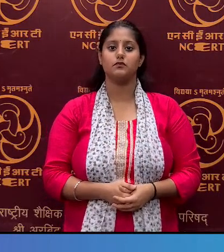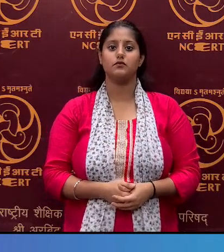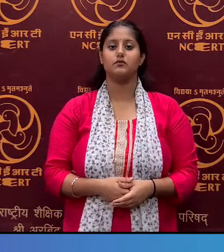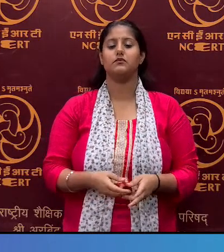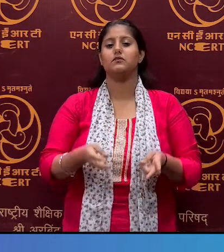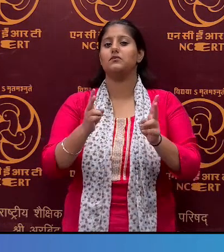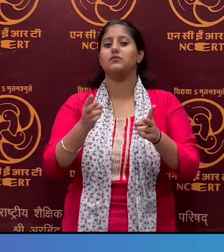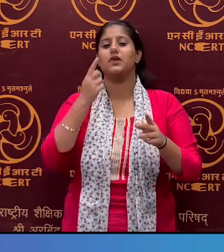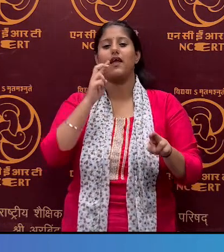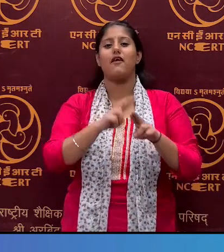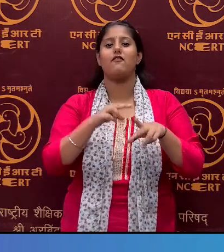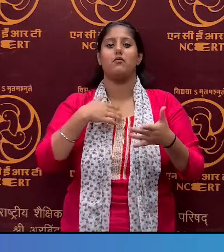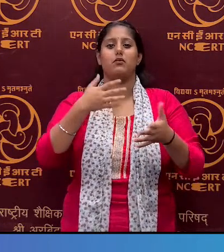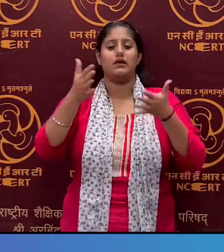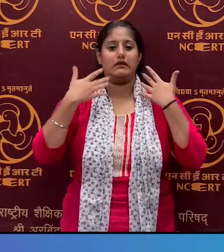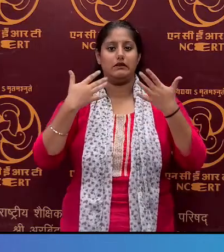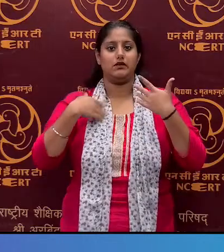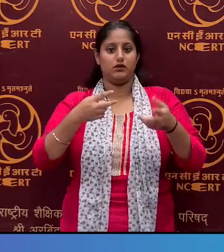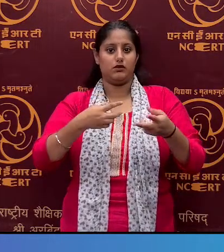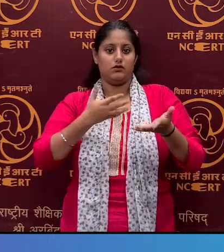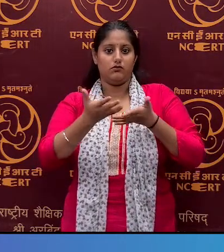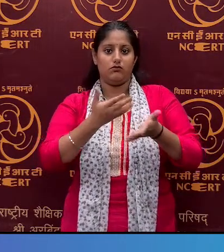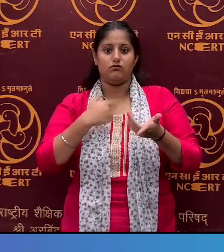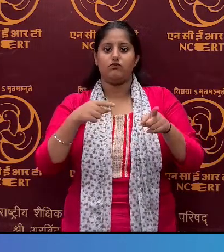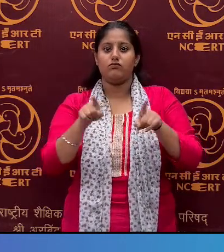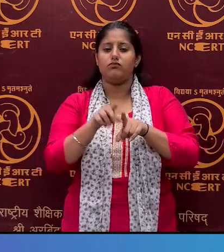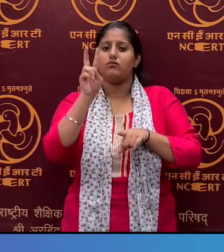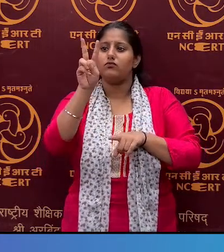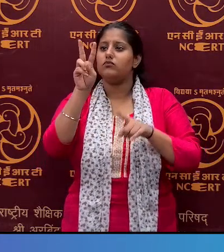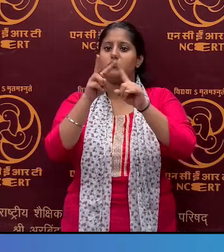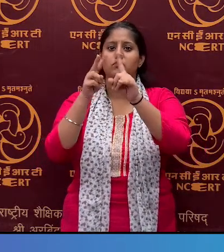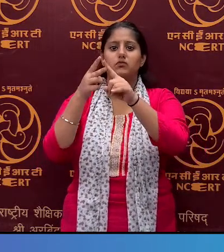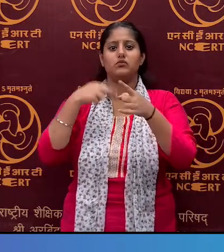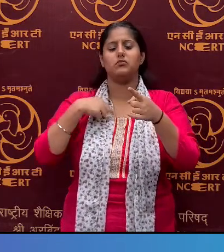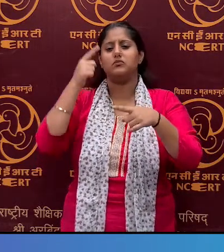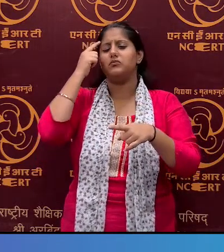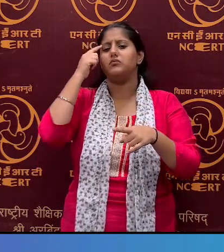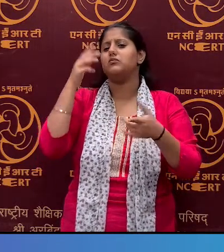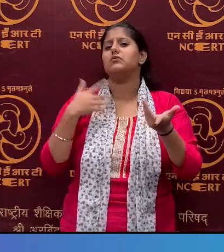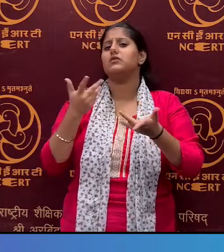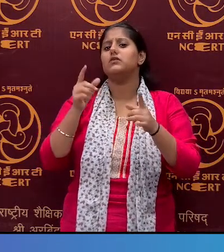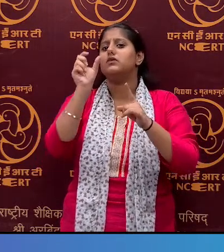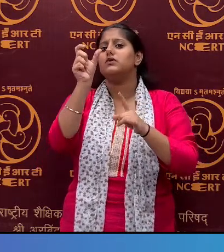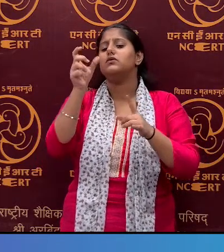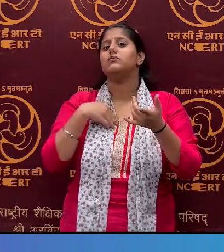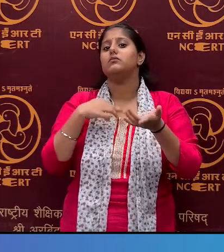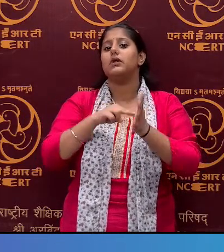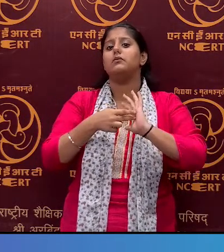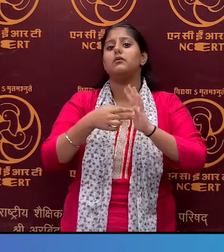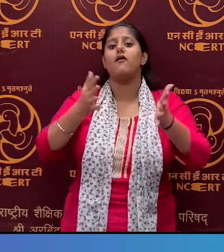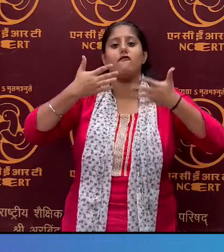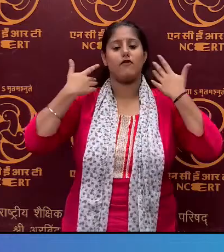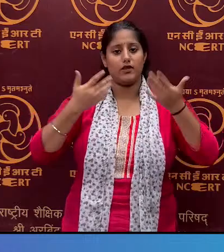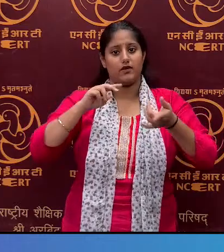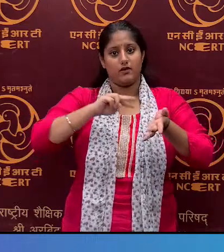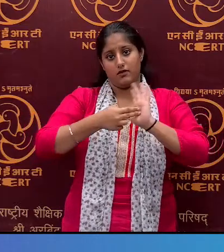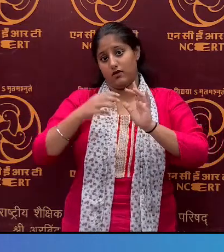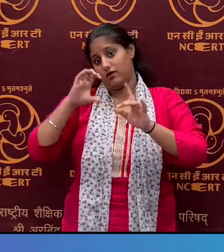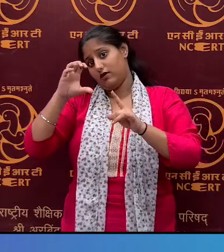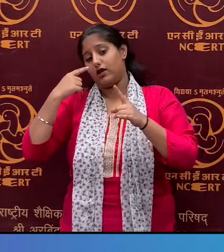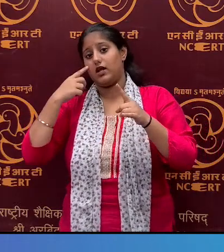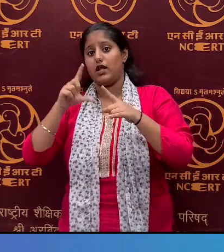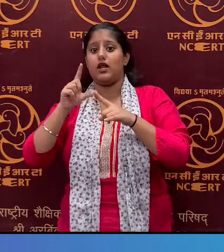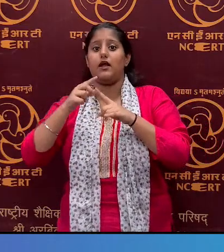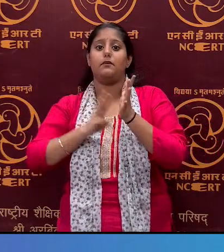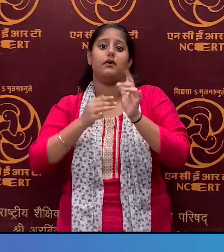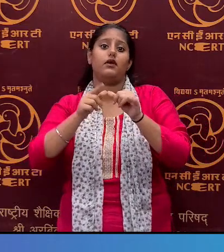Normally when we talk about the climate, the two words which regularly come in our mind, and these words are weather and climate. Yes. So students,